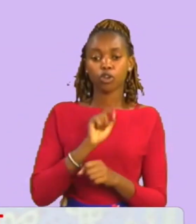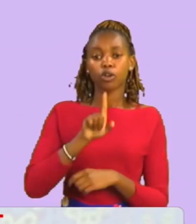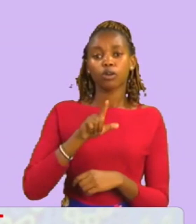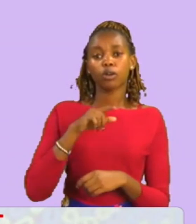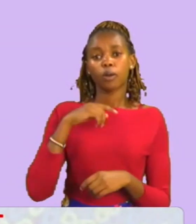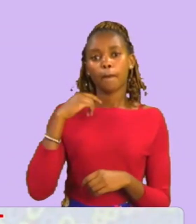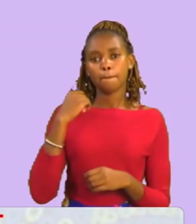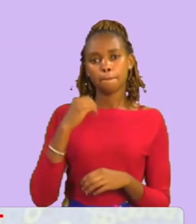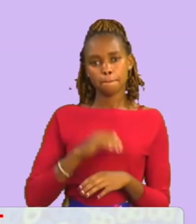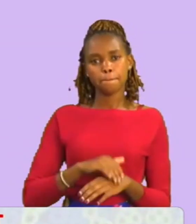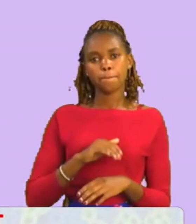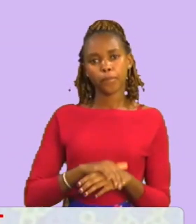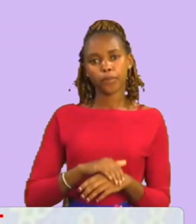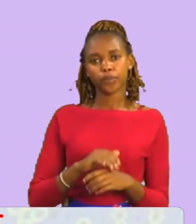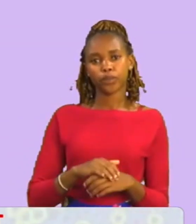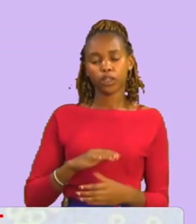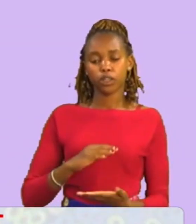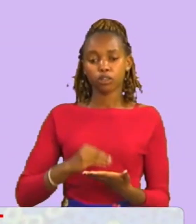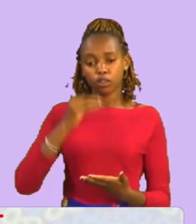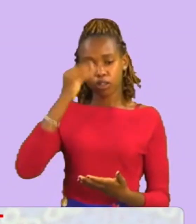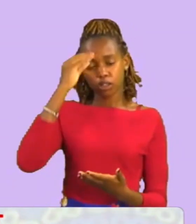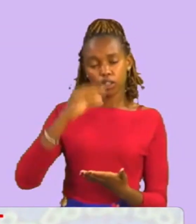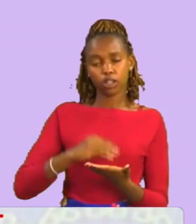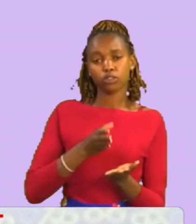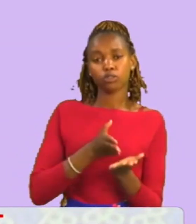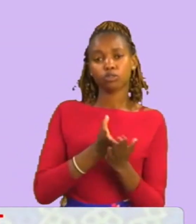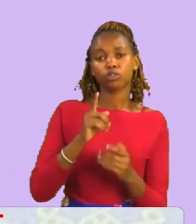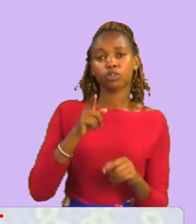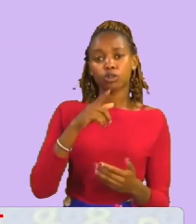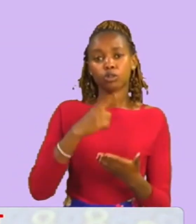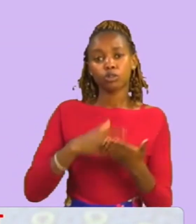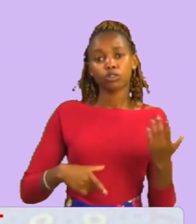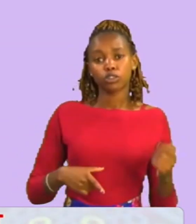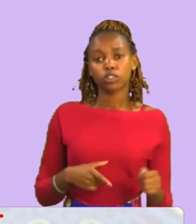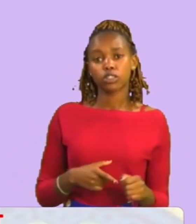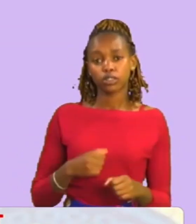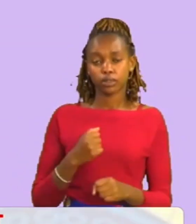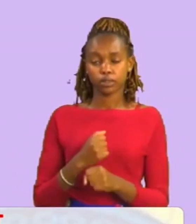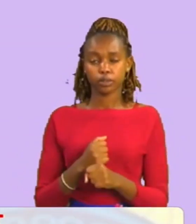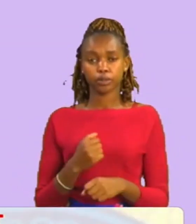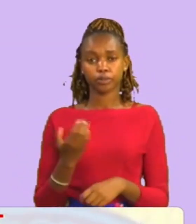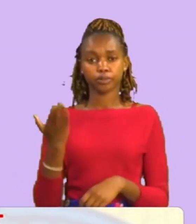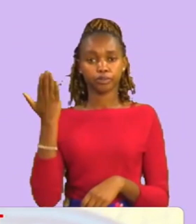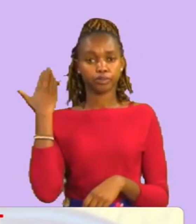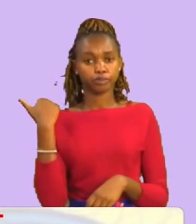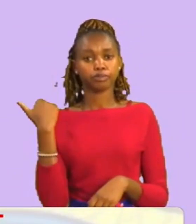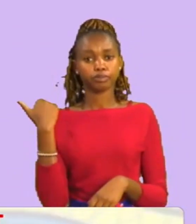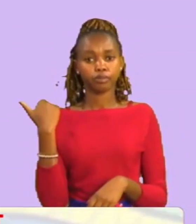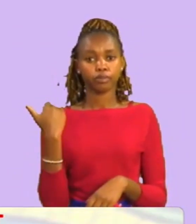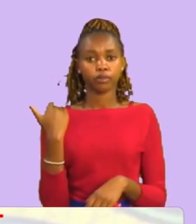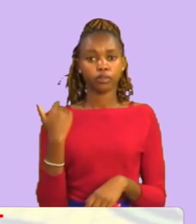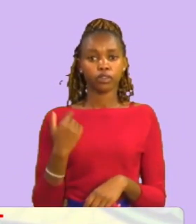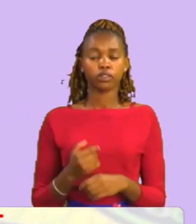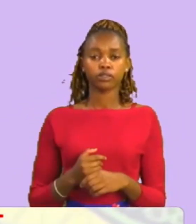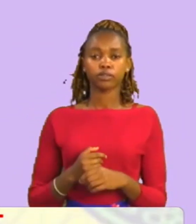at the end of the day, because you learn through whatever you did or whatever happened to you. Kama ulisidelainiwa ukafanywa mbaya, unajua you learn from